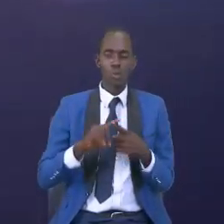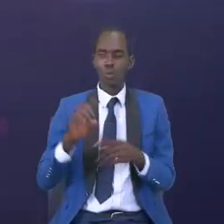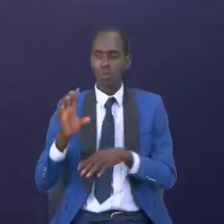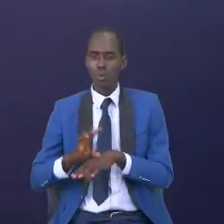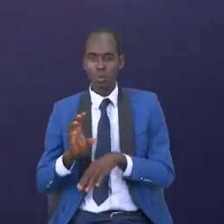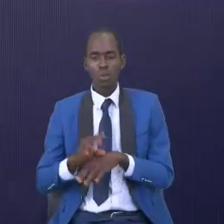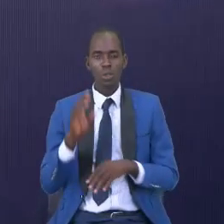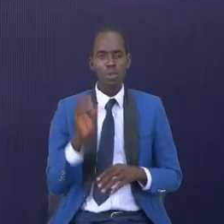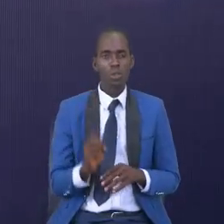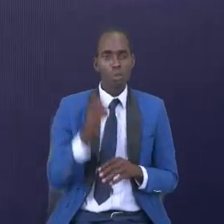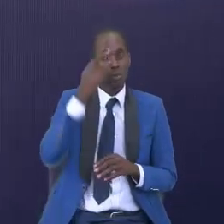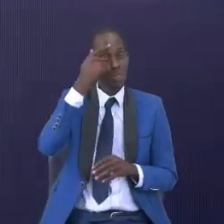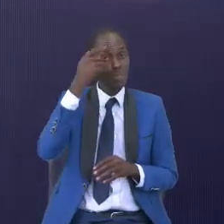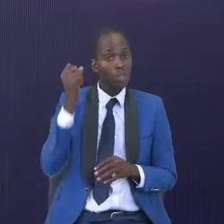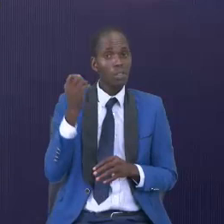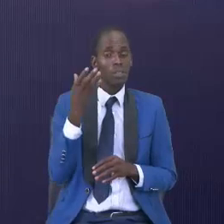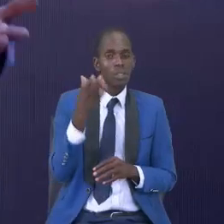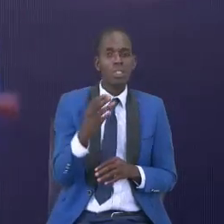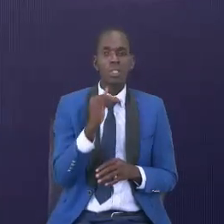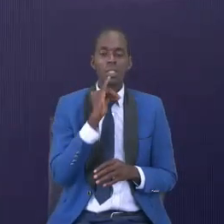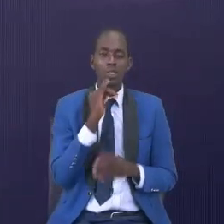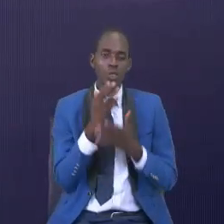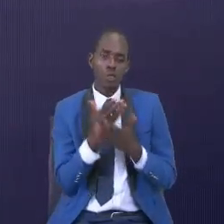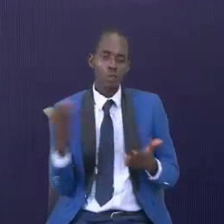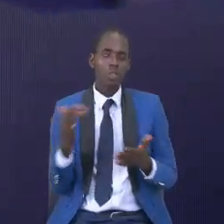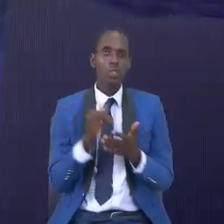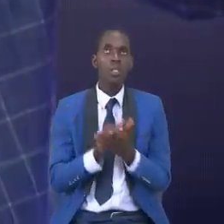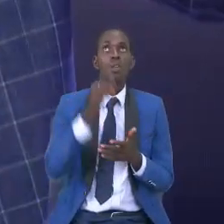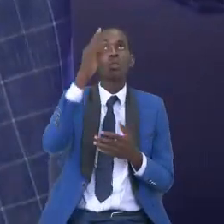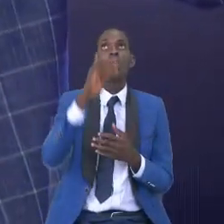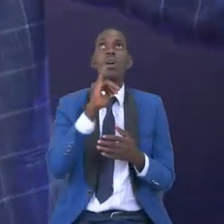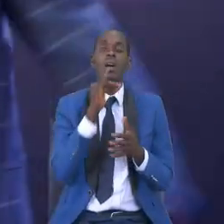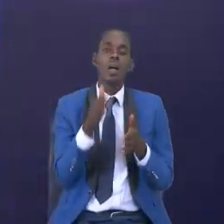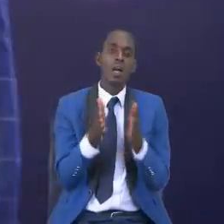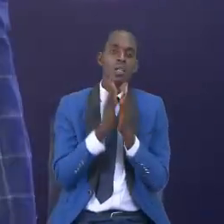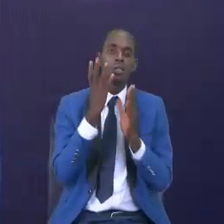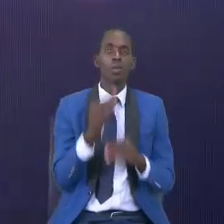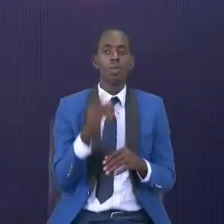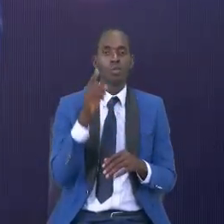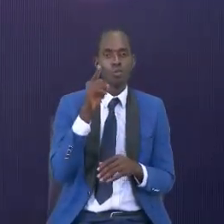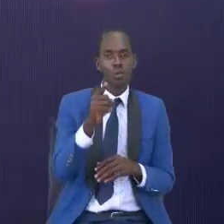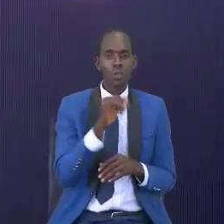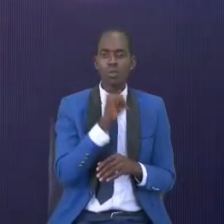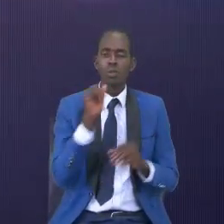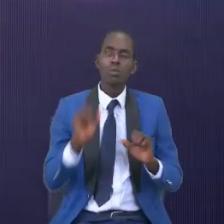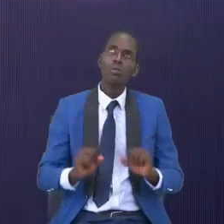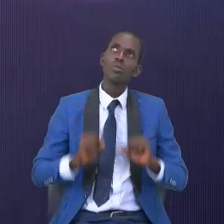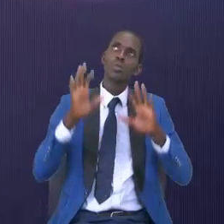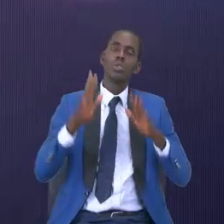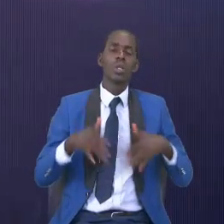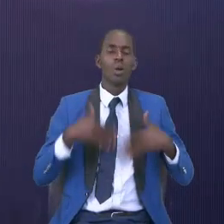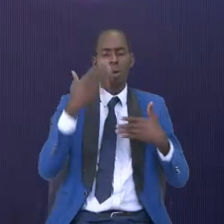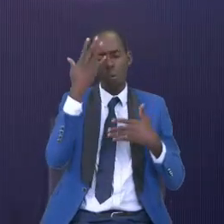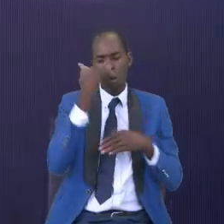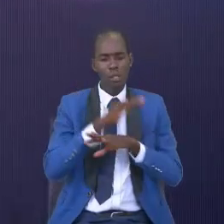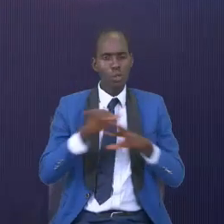something God is demanding of you, and you are not surrendering your life. Why don't you say, Lord, can I hide anymore? Everything